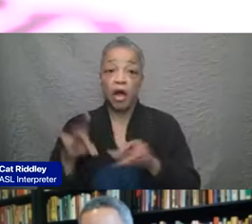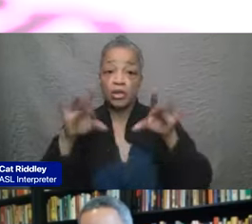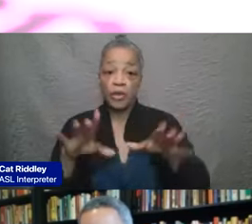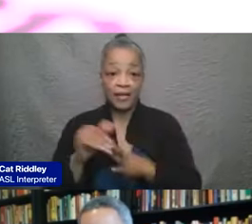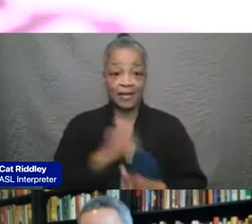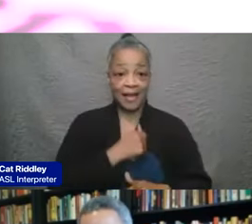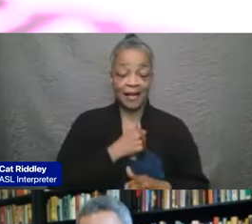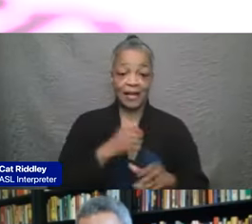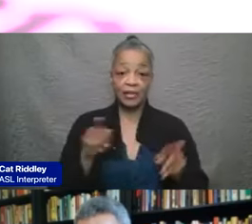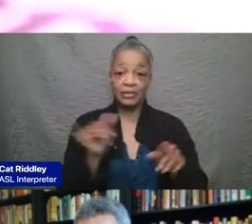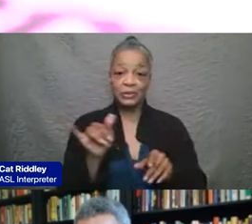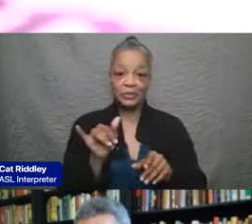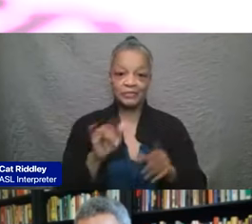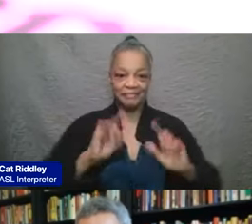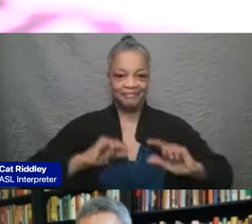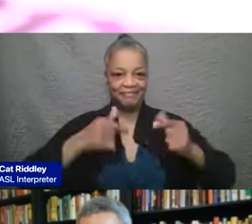Canada as well.